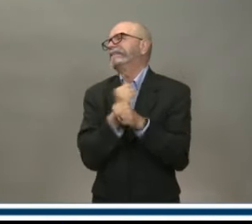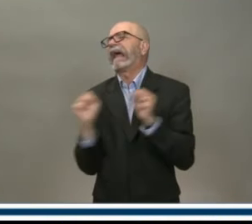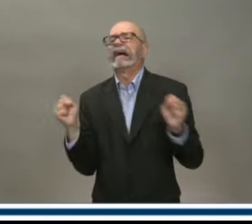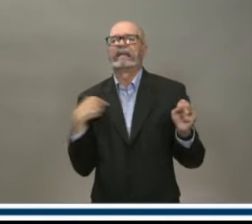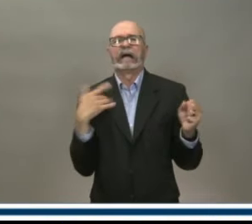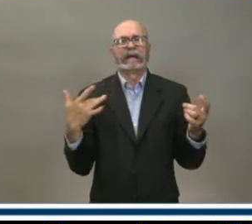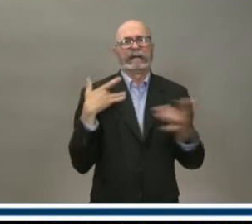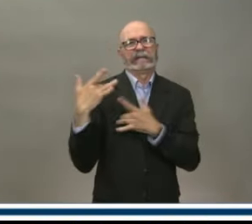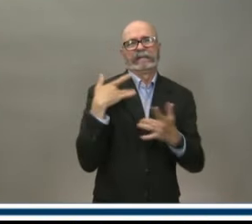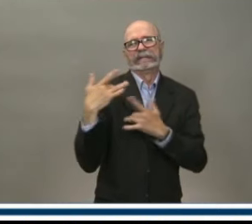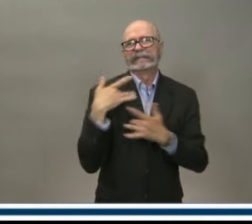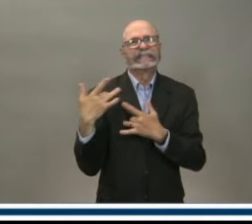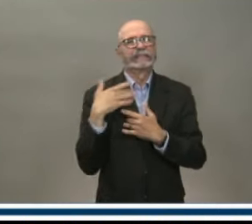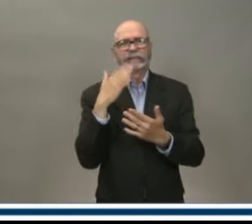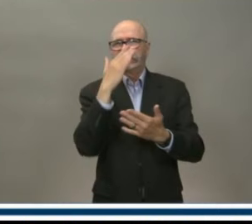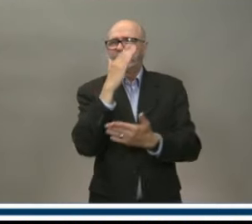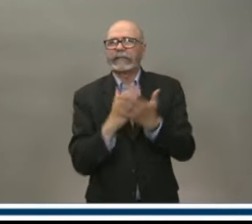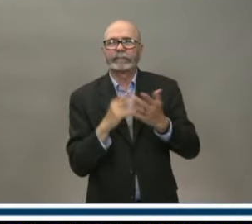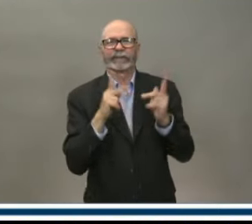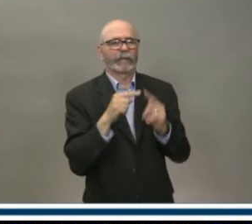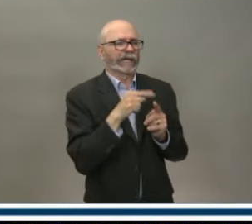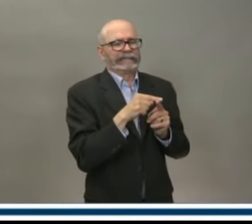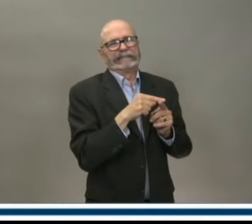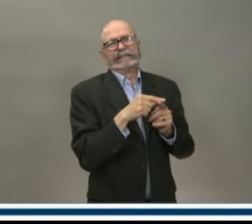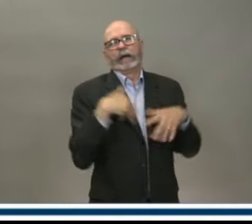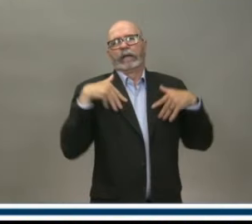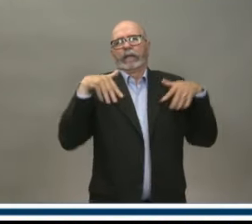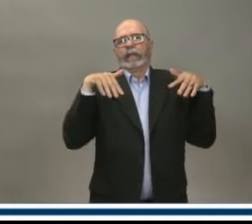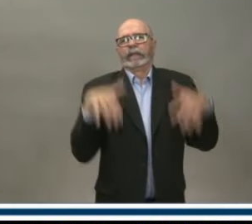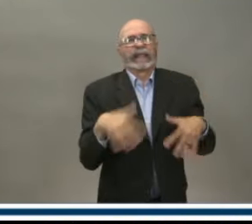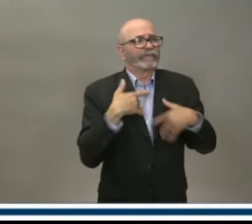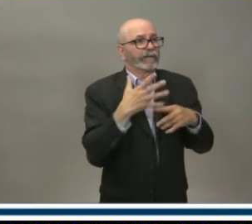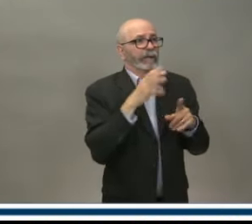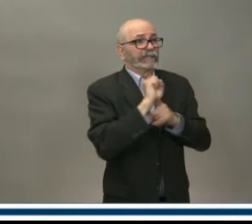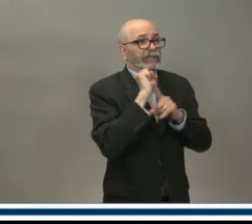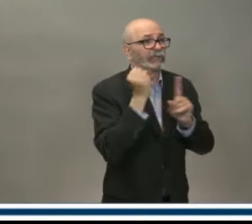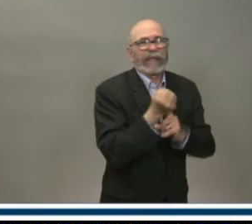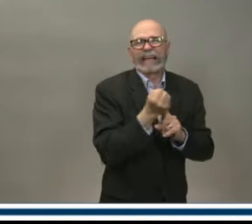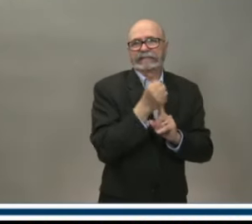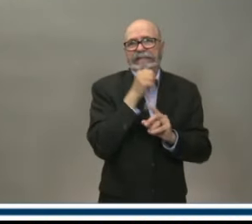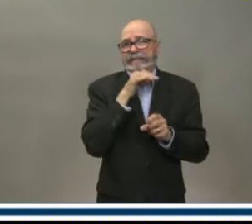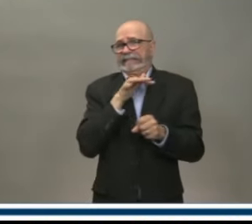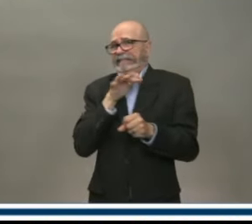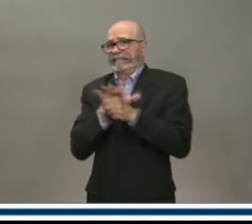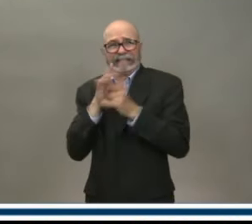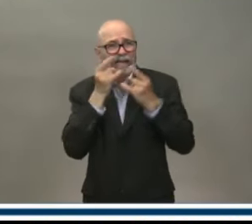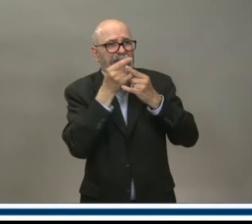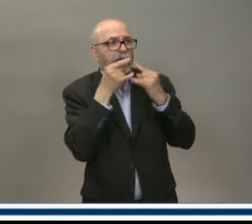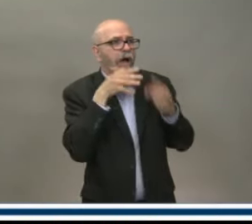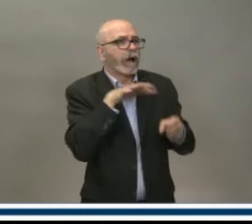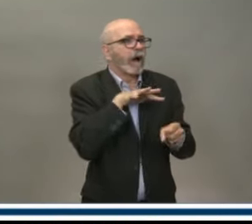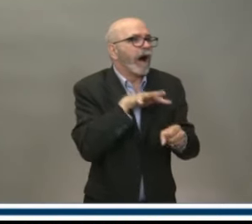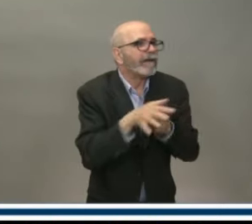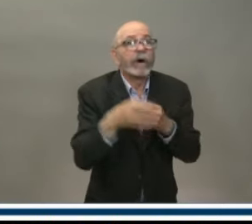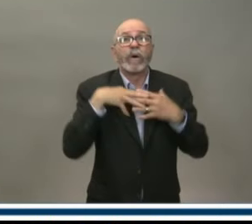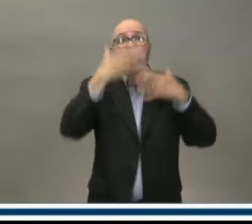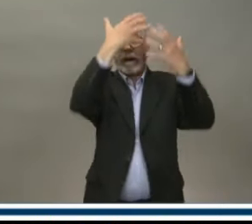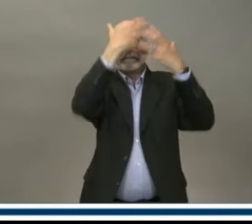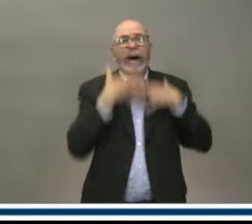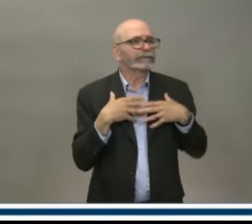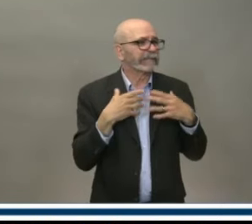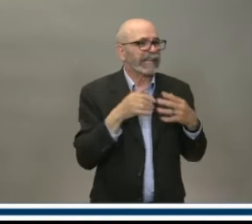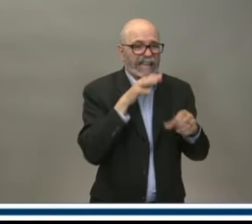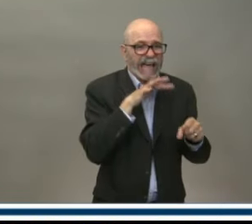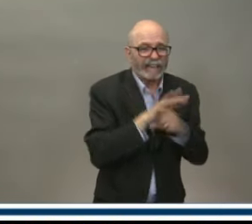there, they are being confronted by a situation where there's not enough PPE, there's no infection control, residents are being able